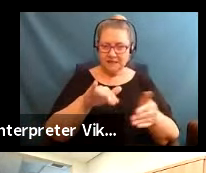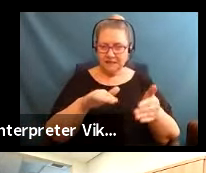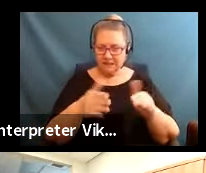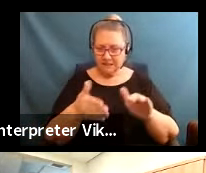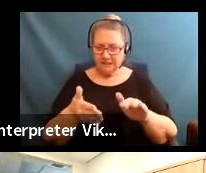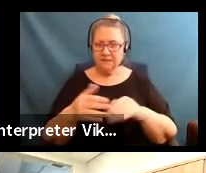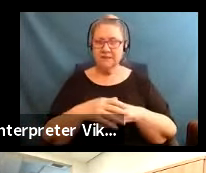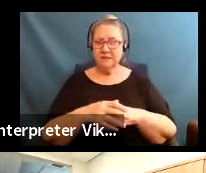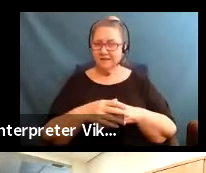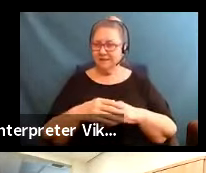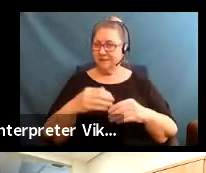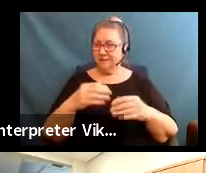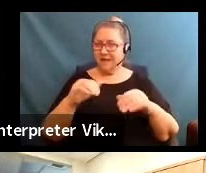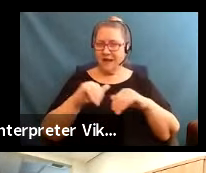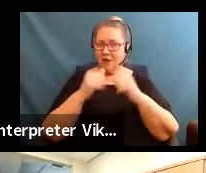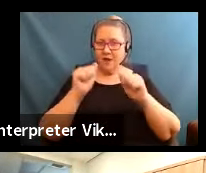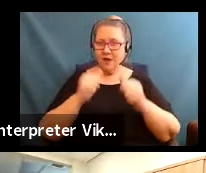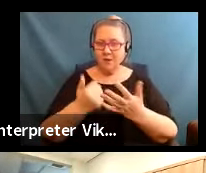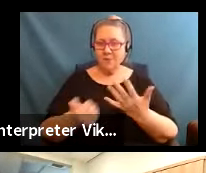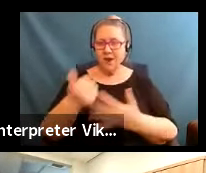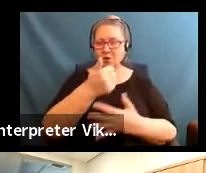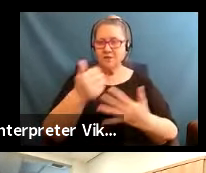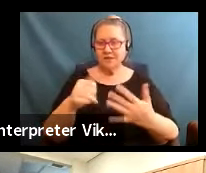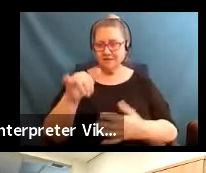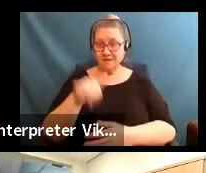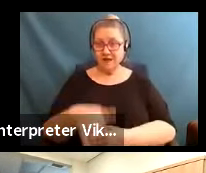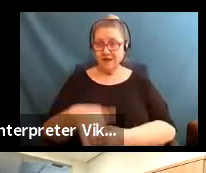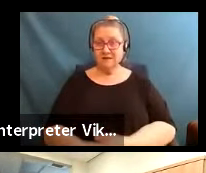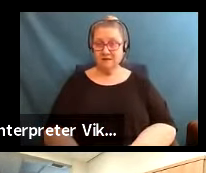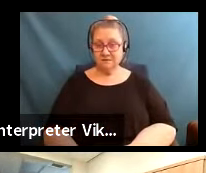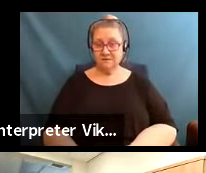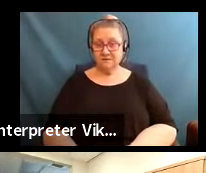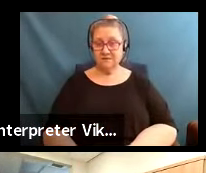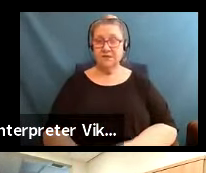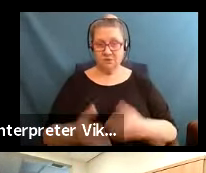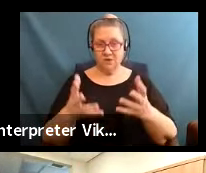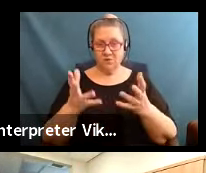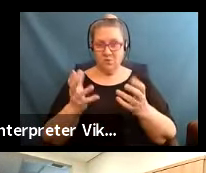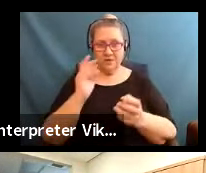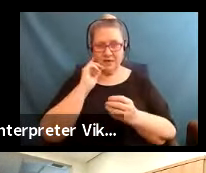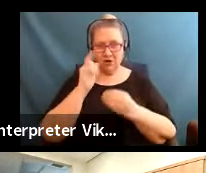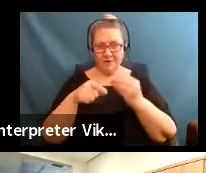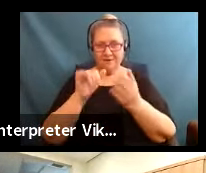that together and prioritize that? And that's what we want to hear also from you.